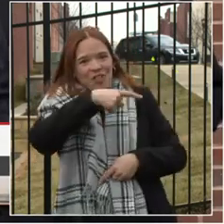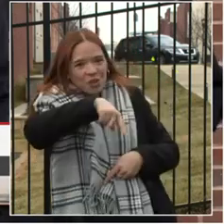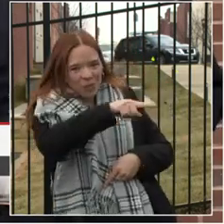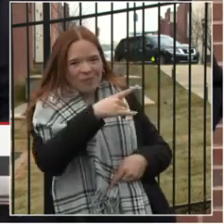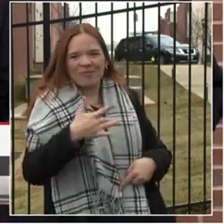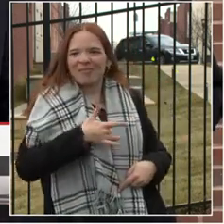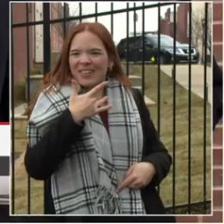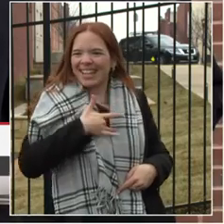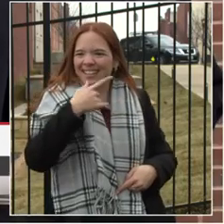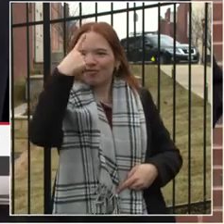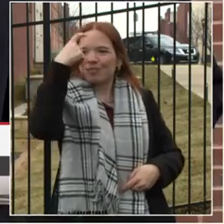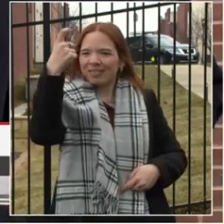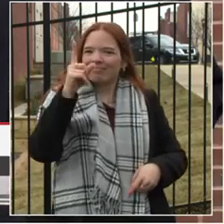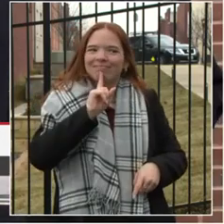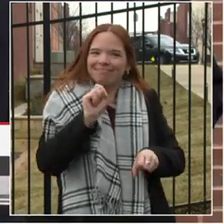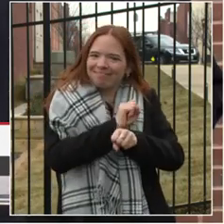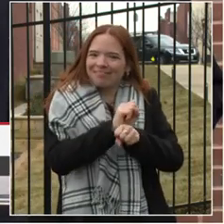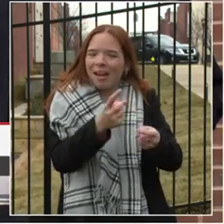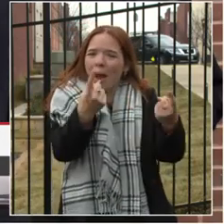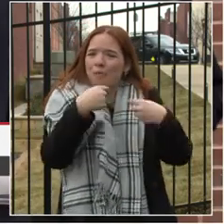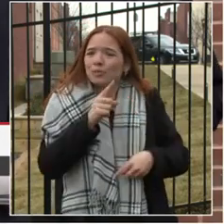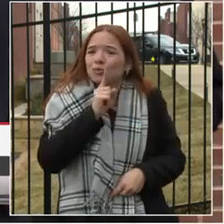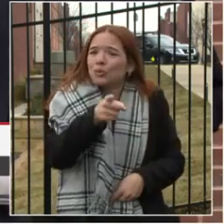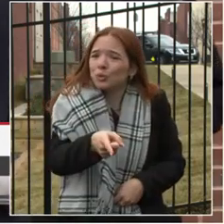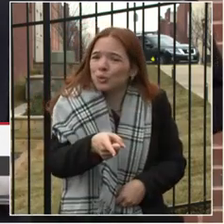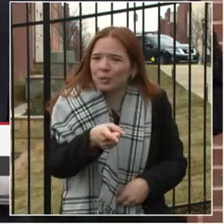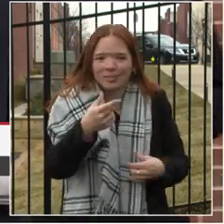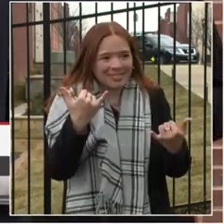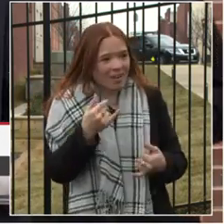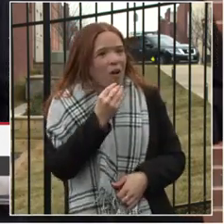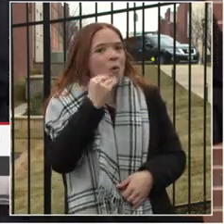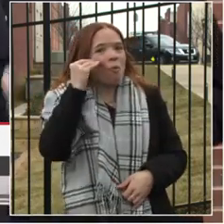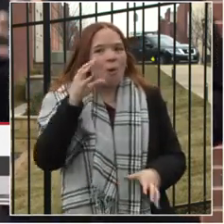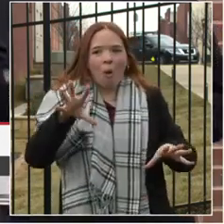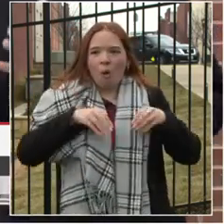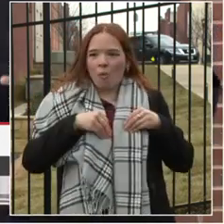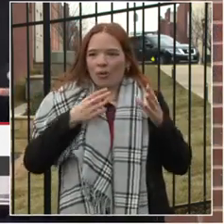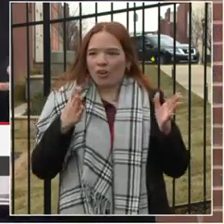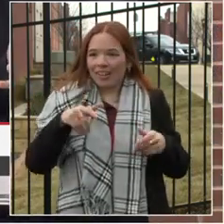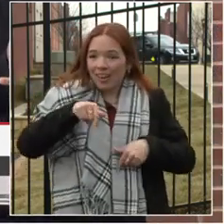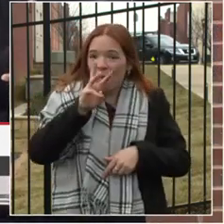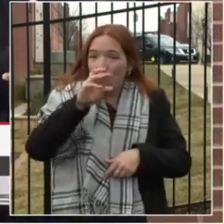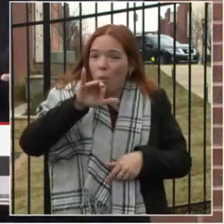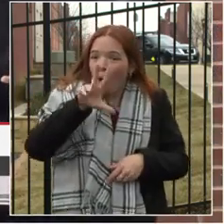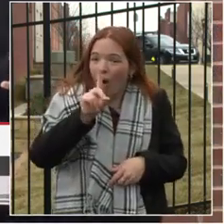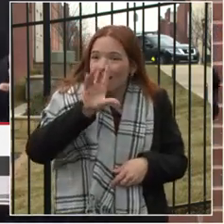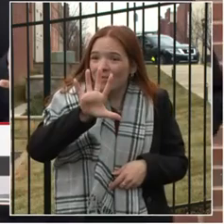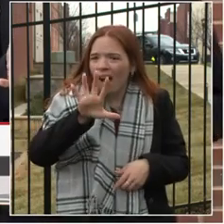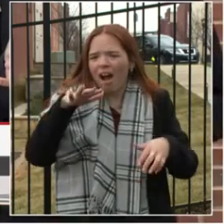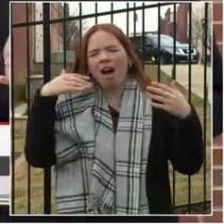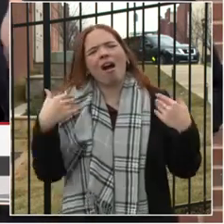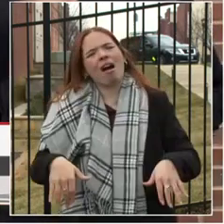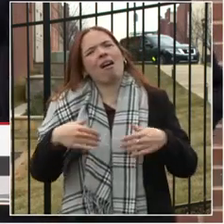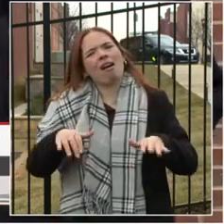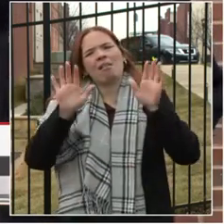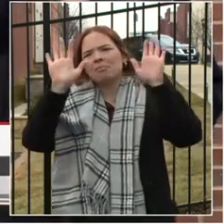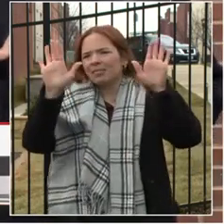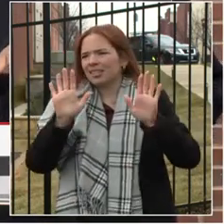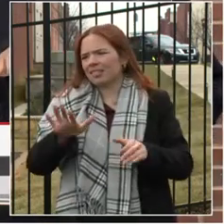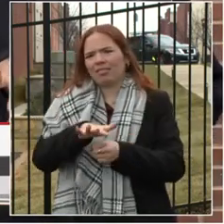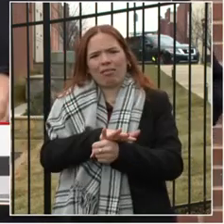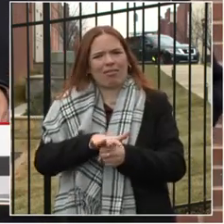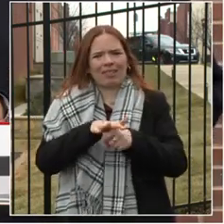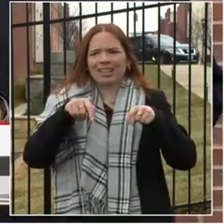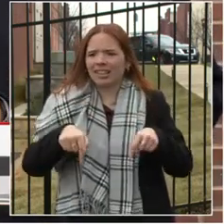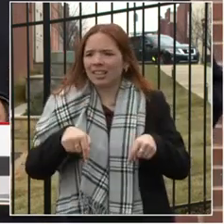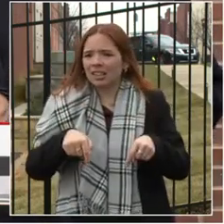dream of owning homes right here in Ward 5. And it's a great location, right? Not just because you're close to